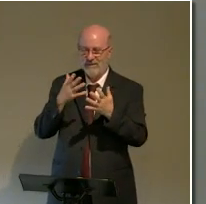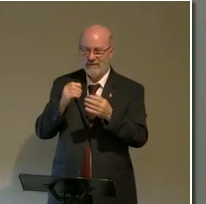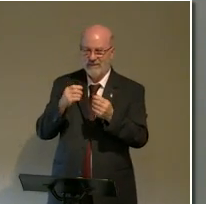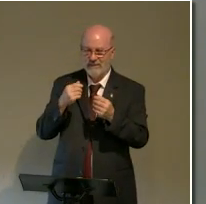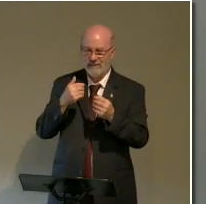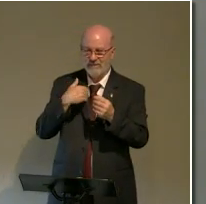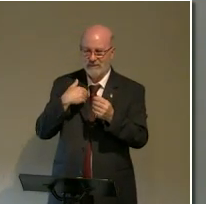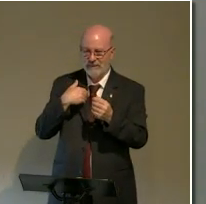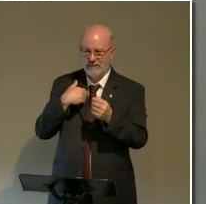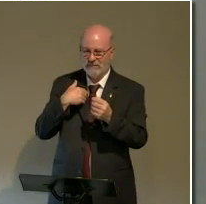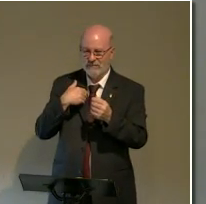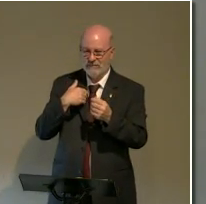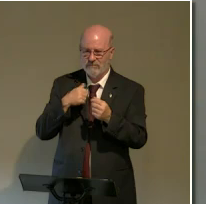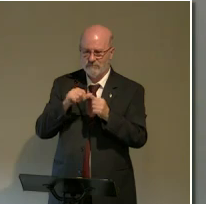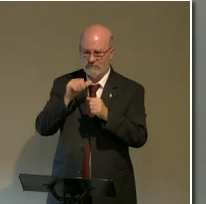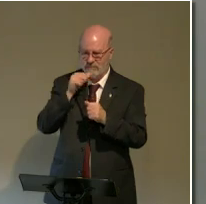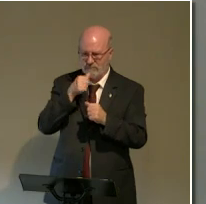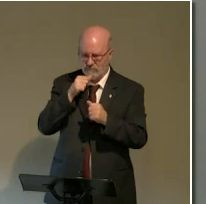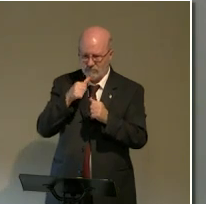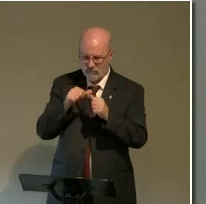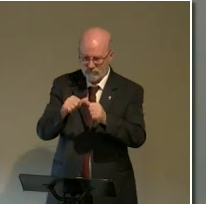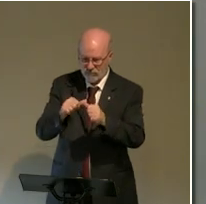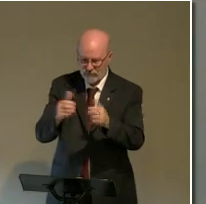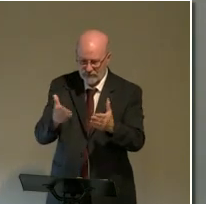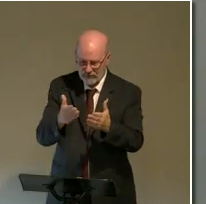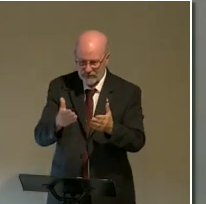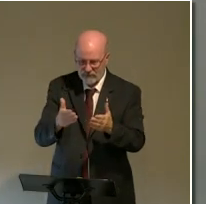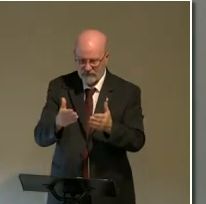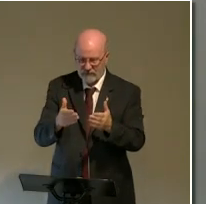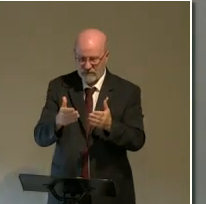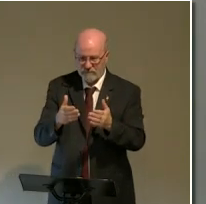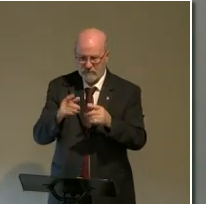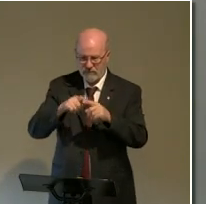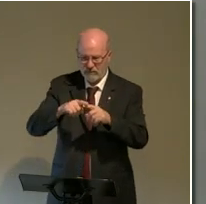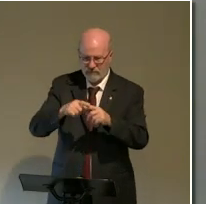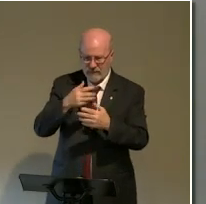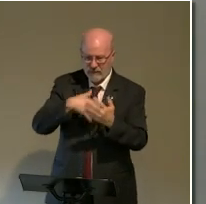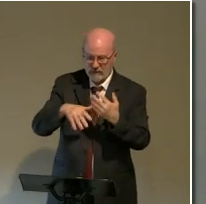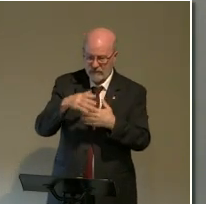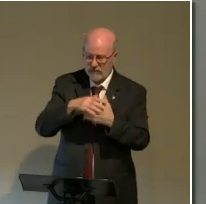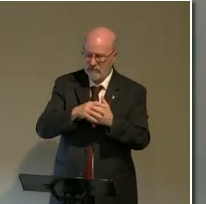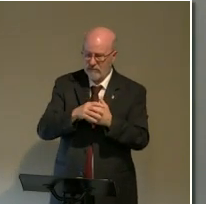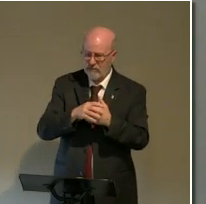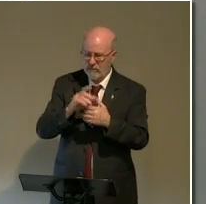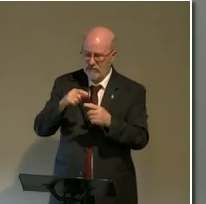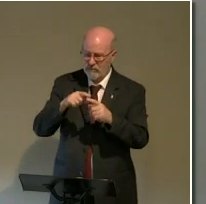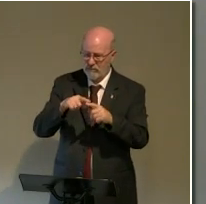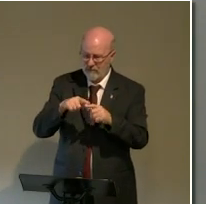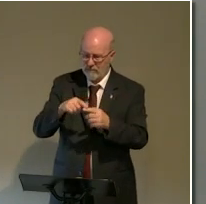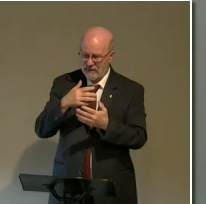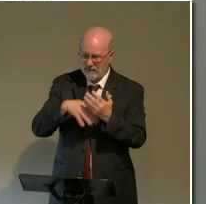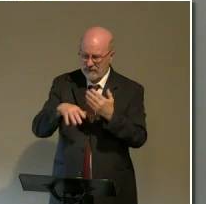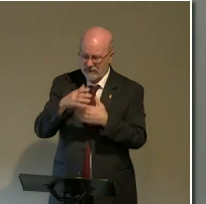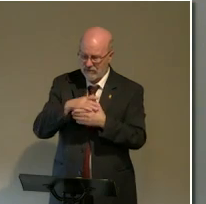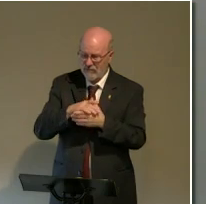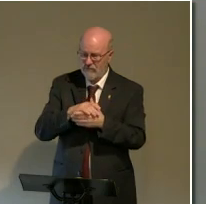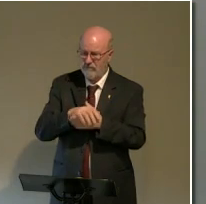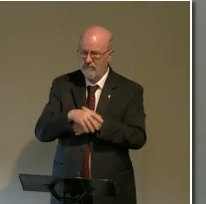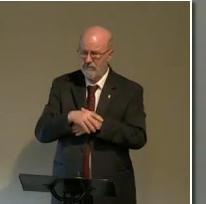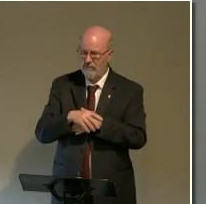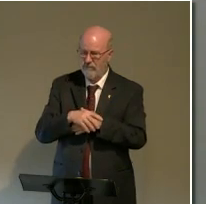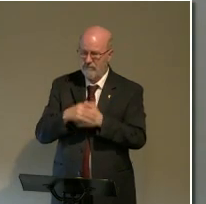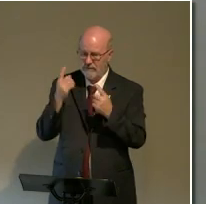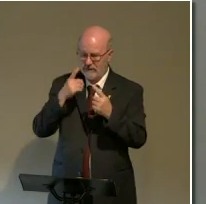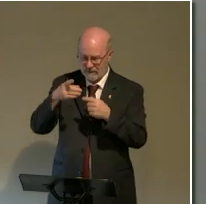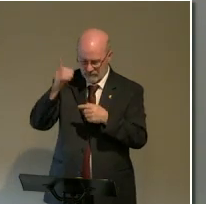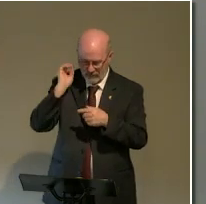We have to endure here, but we have to lean on each other, okay? We have to lean on each other. Think